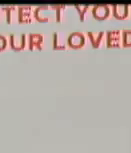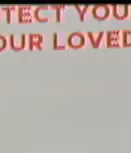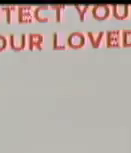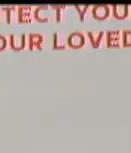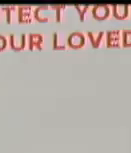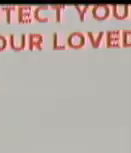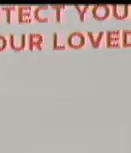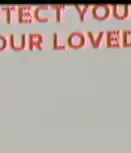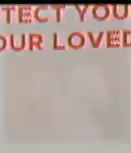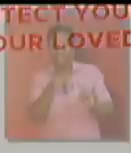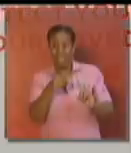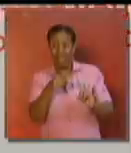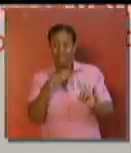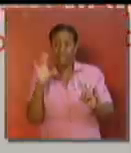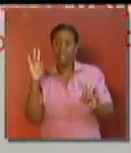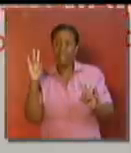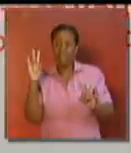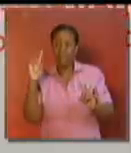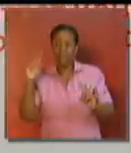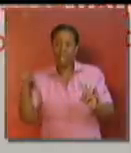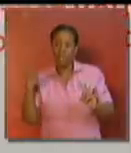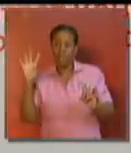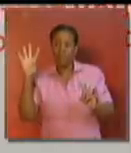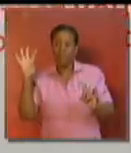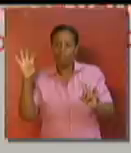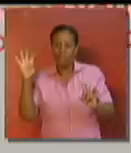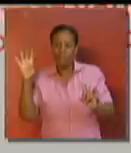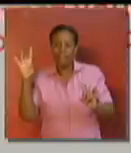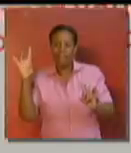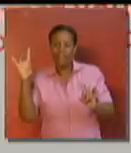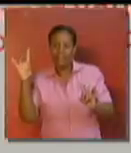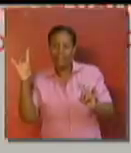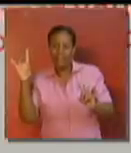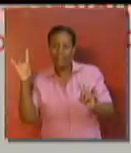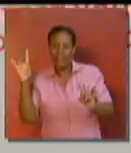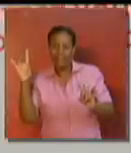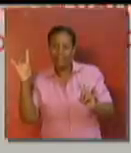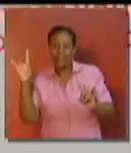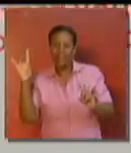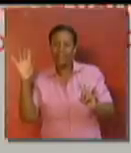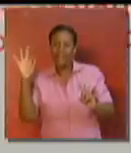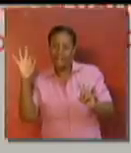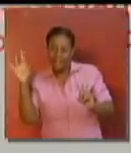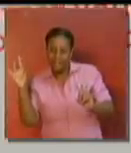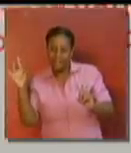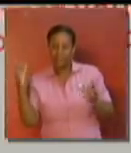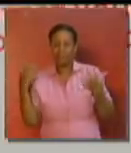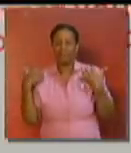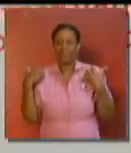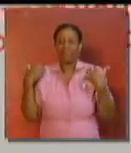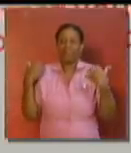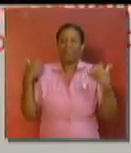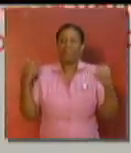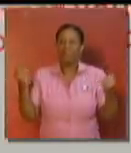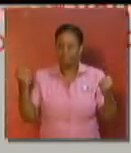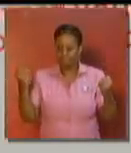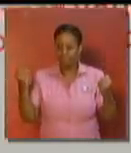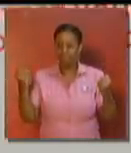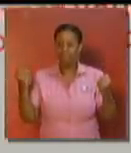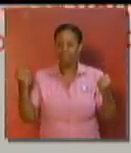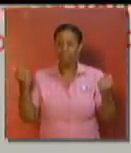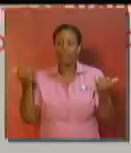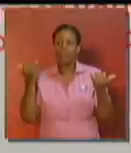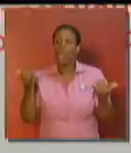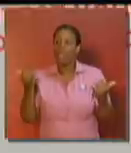7,490 recoveries. There are currently 100 active positive cases, and those 100 are distributed as